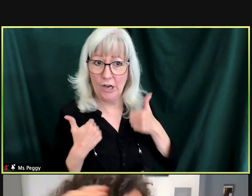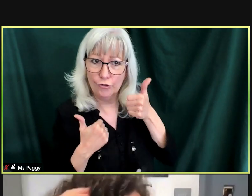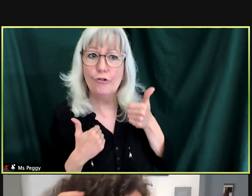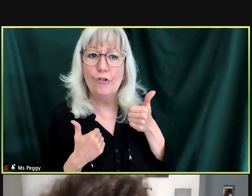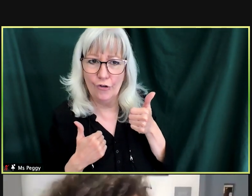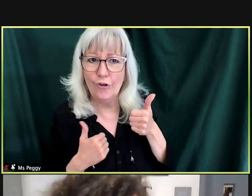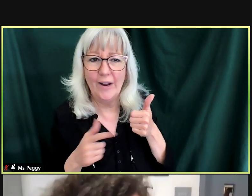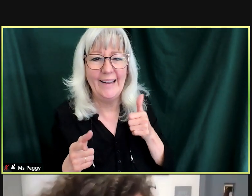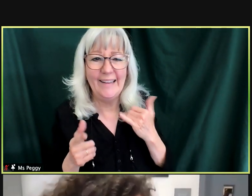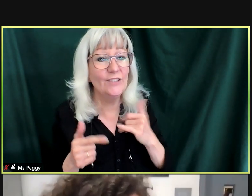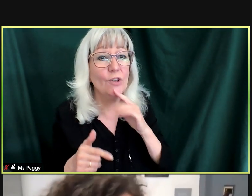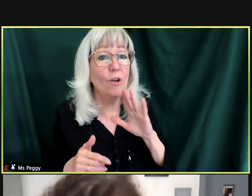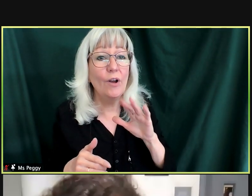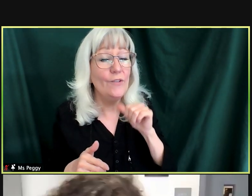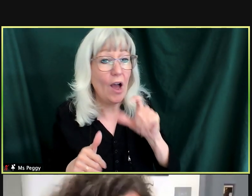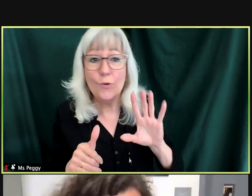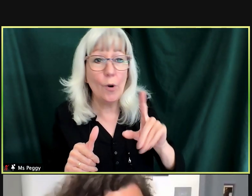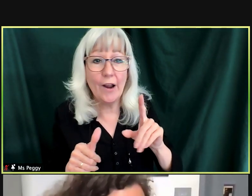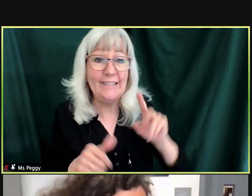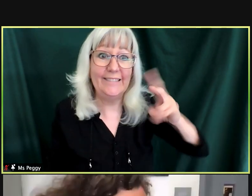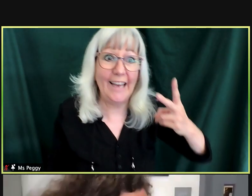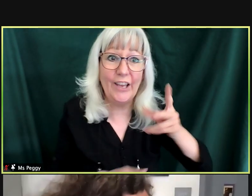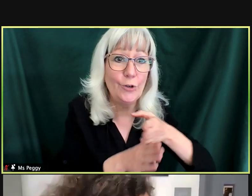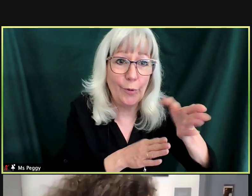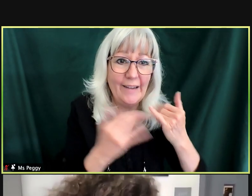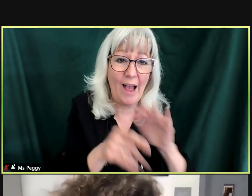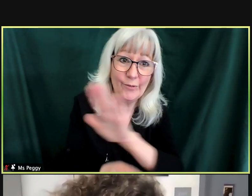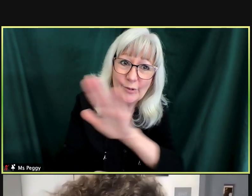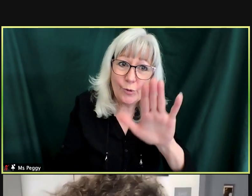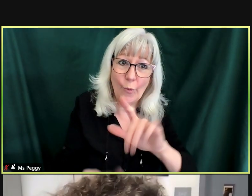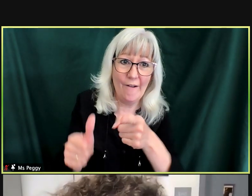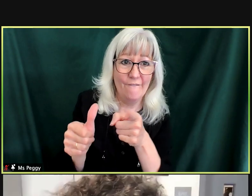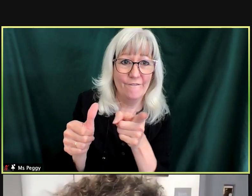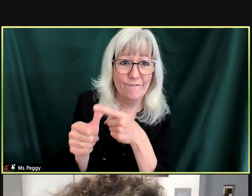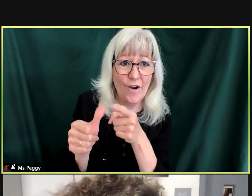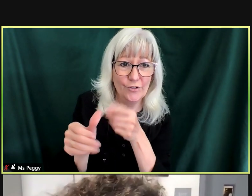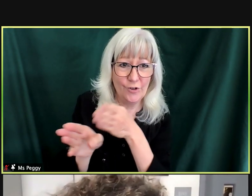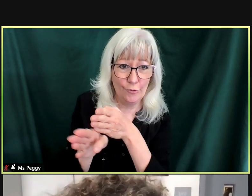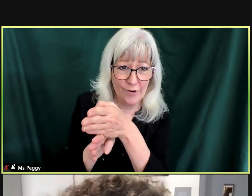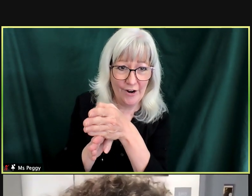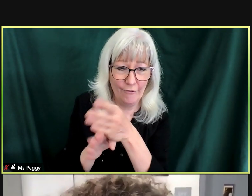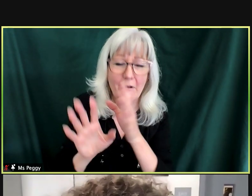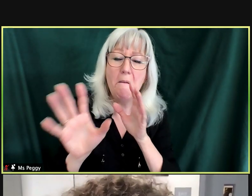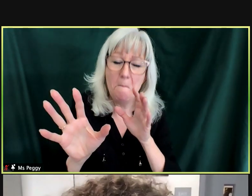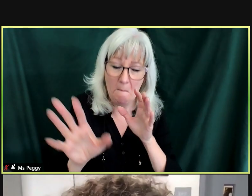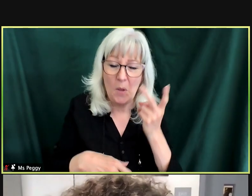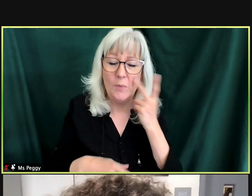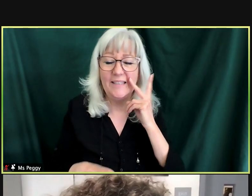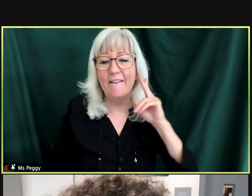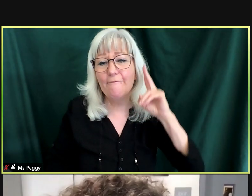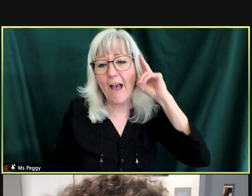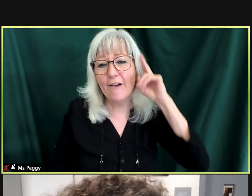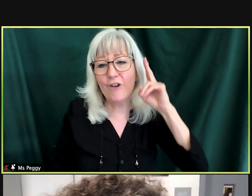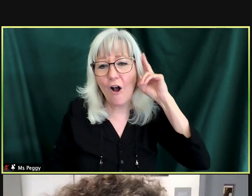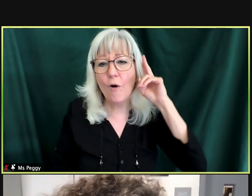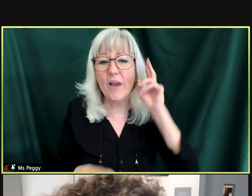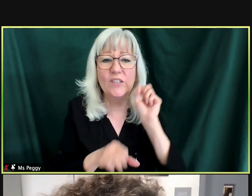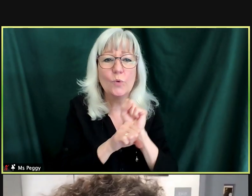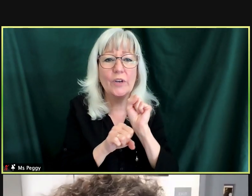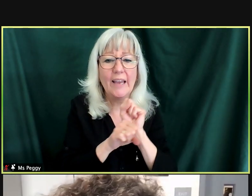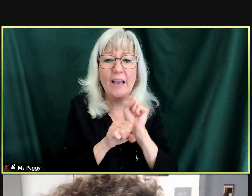having a second career, you're in the first career training. And you can see that he is working on the